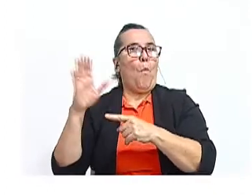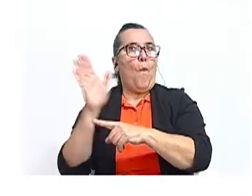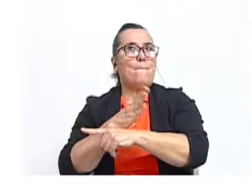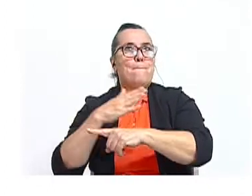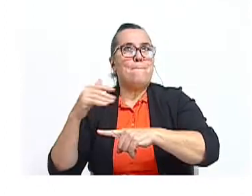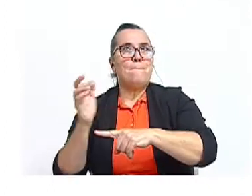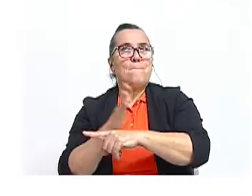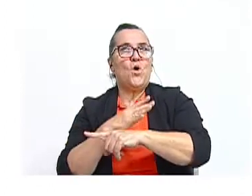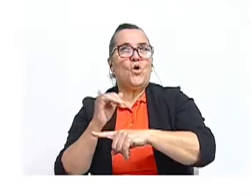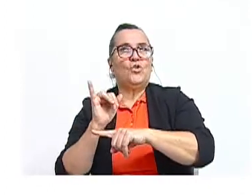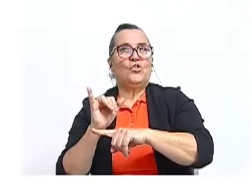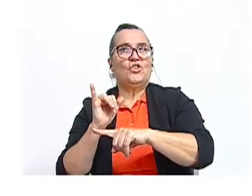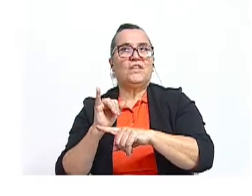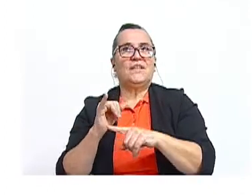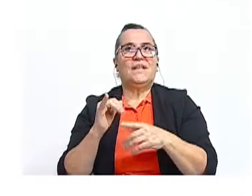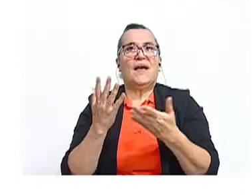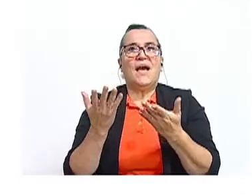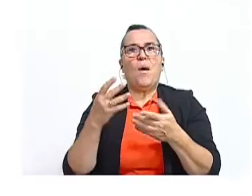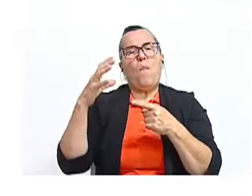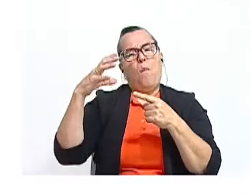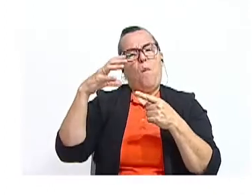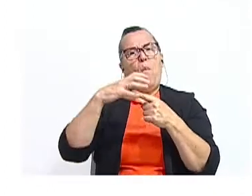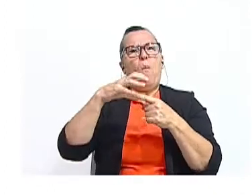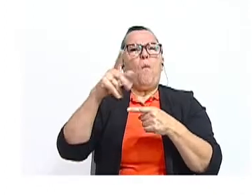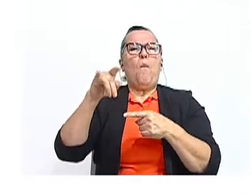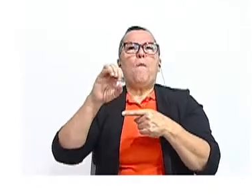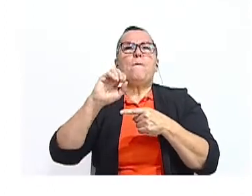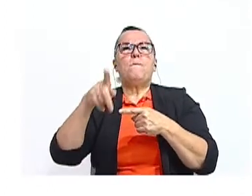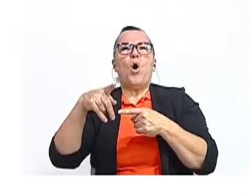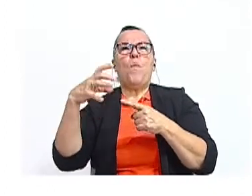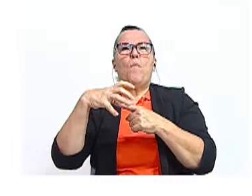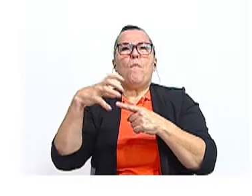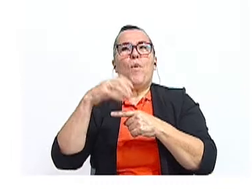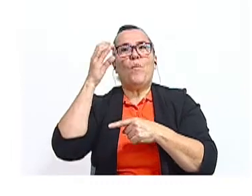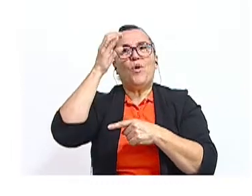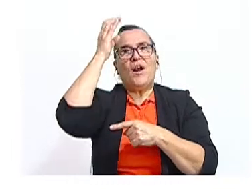for popular, are part of popular culture.